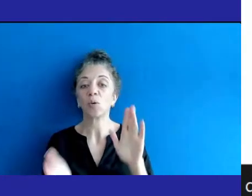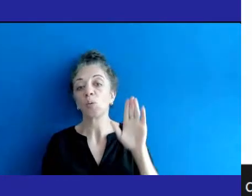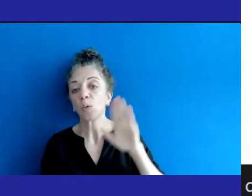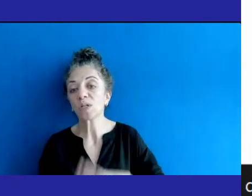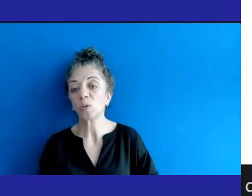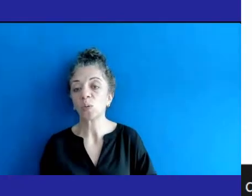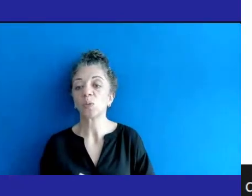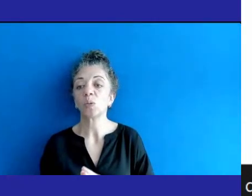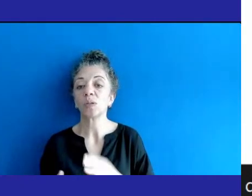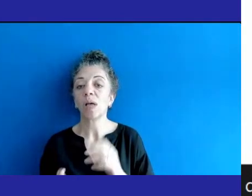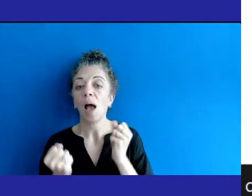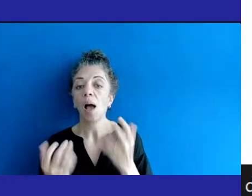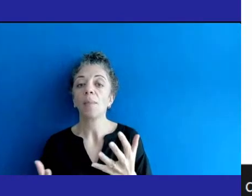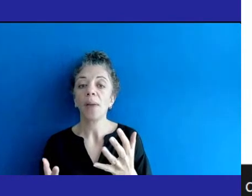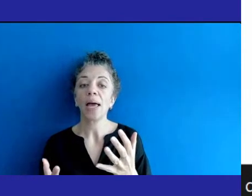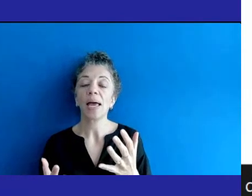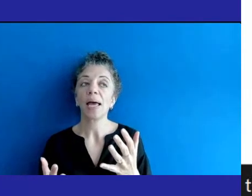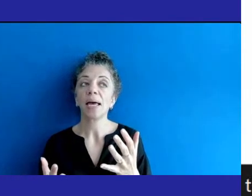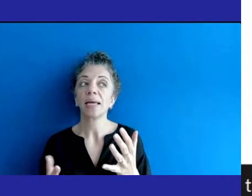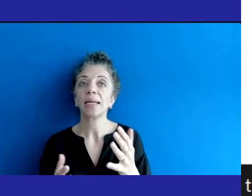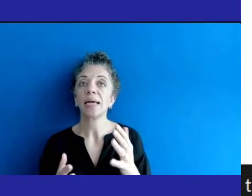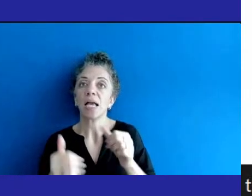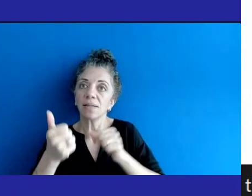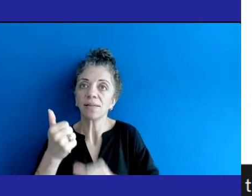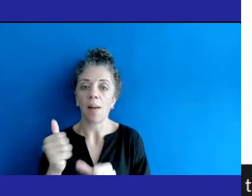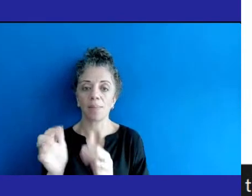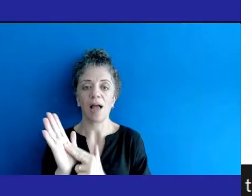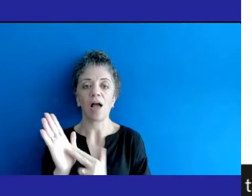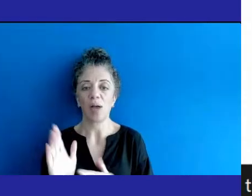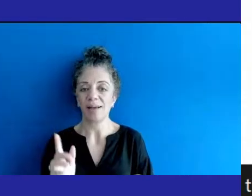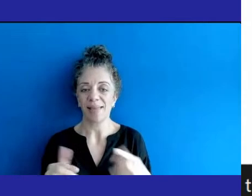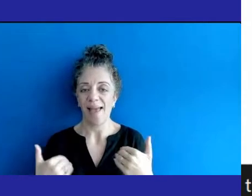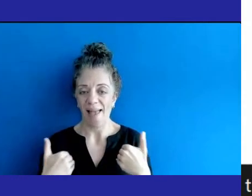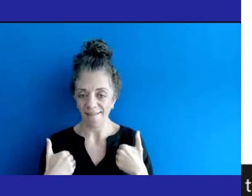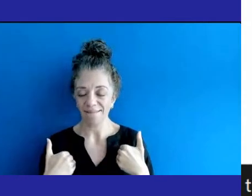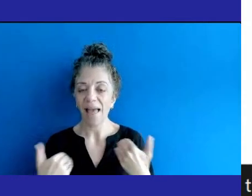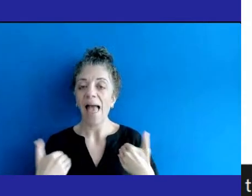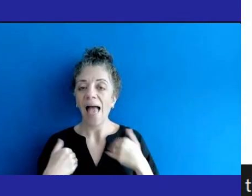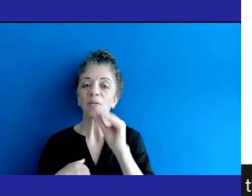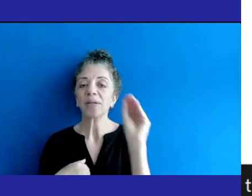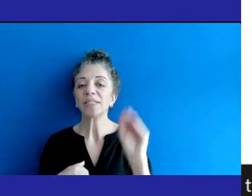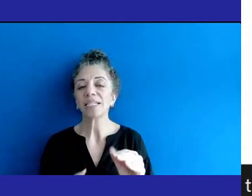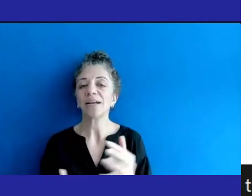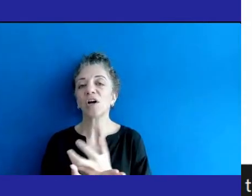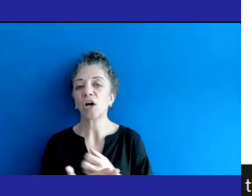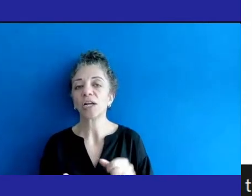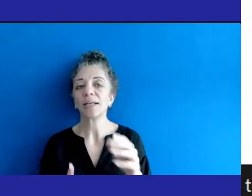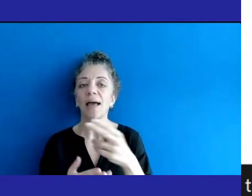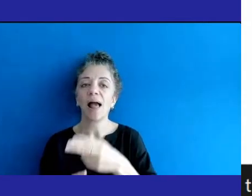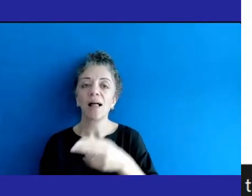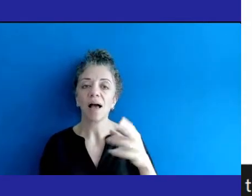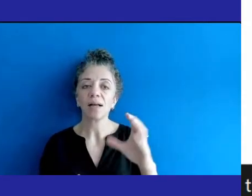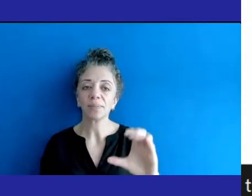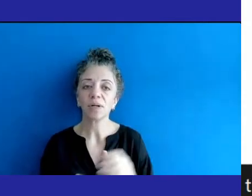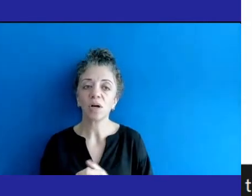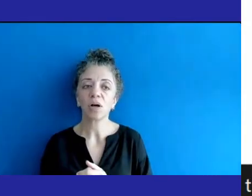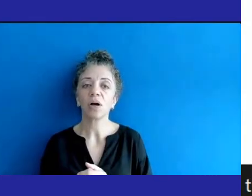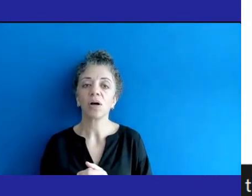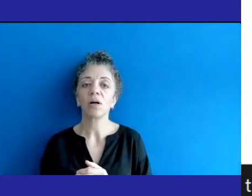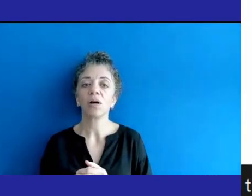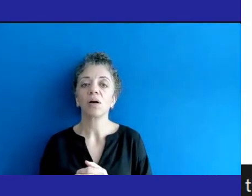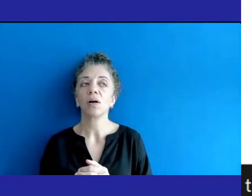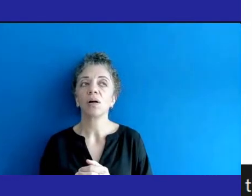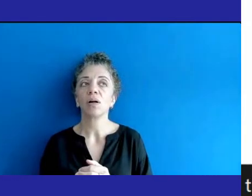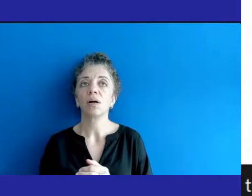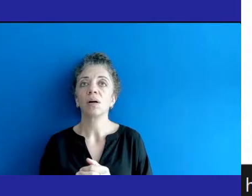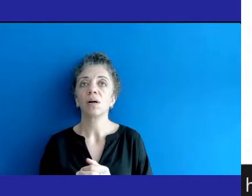and subcontracts that they have, and has the percentage of earnings that health and hospitals carves out grow as the